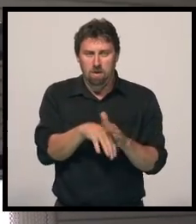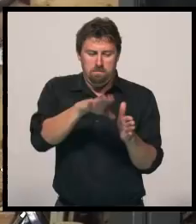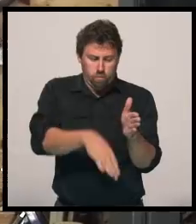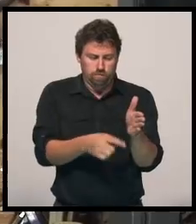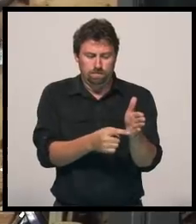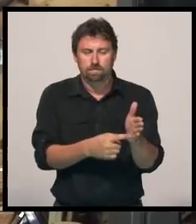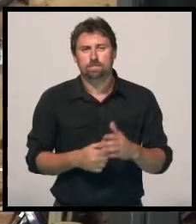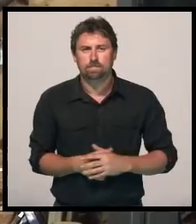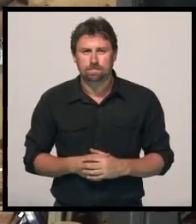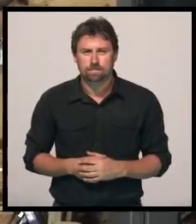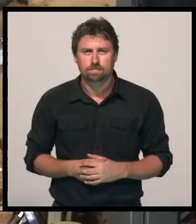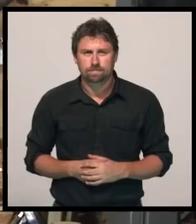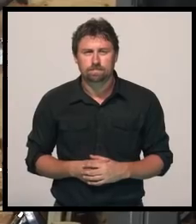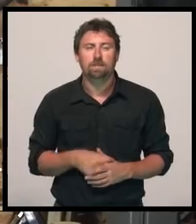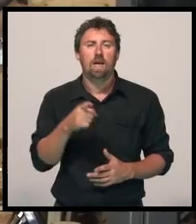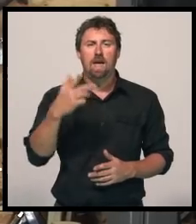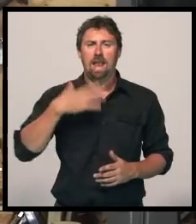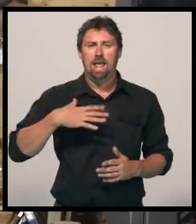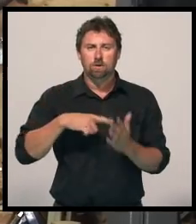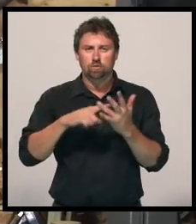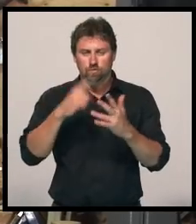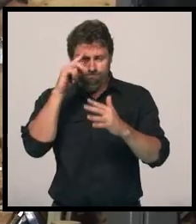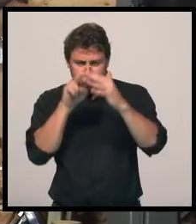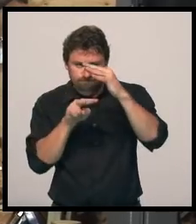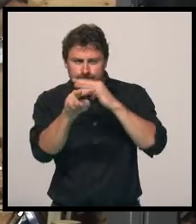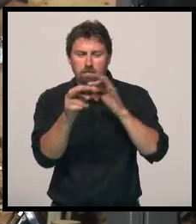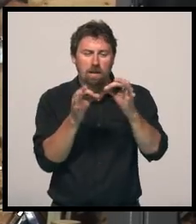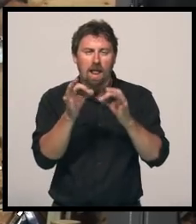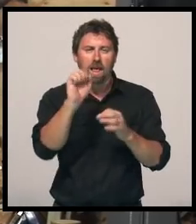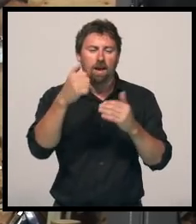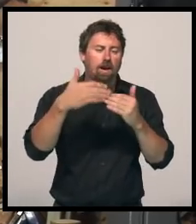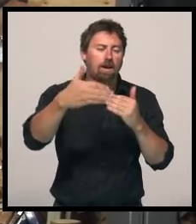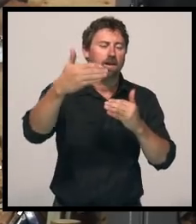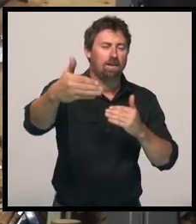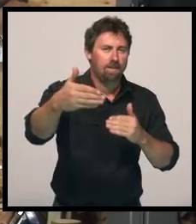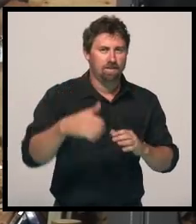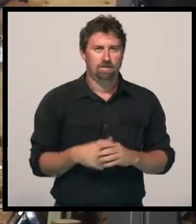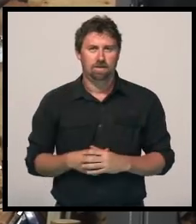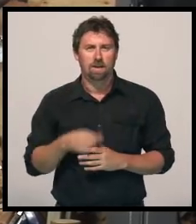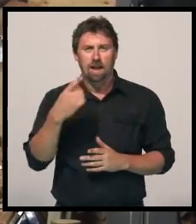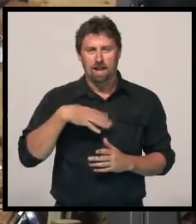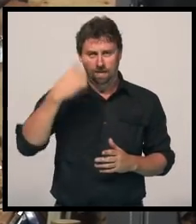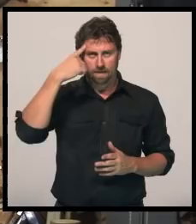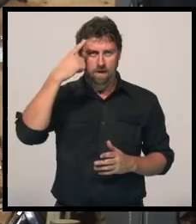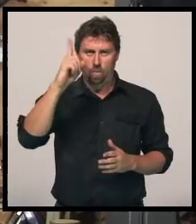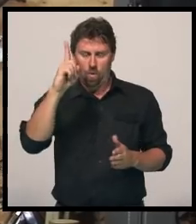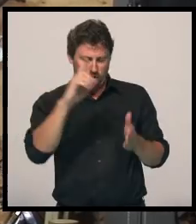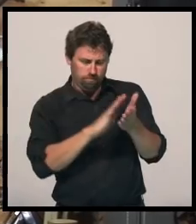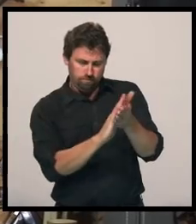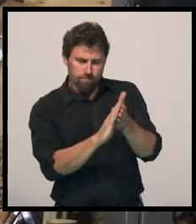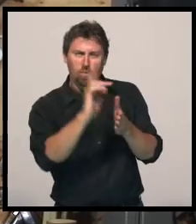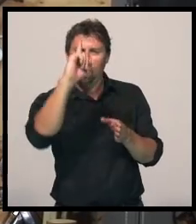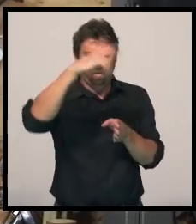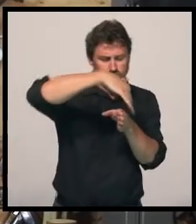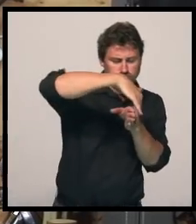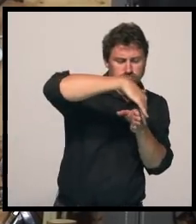Now with this, a little bit of forward planning goes into place. And what you have to do is work out what you want on the inside